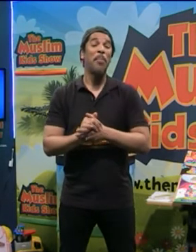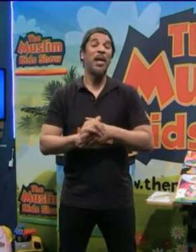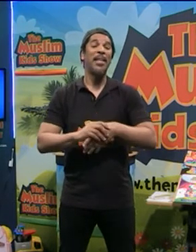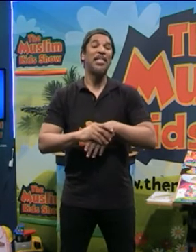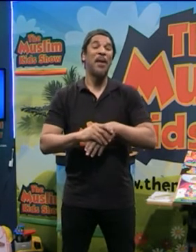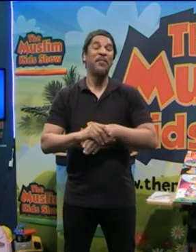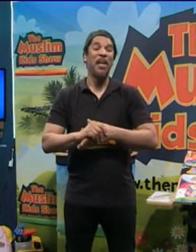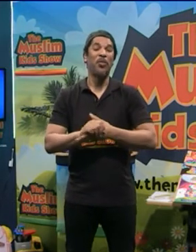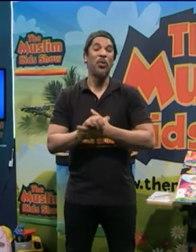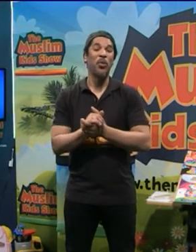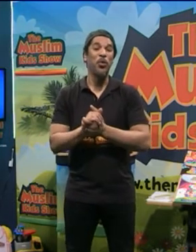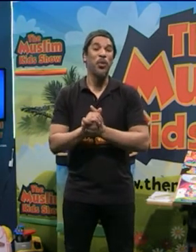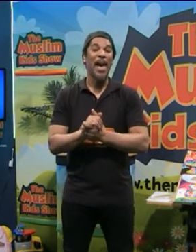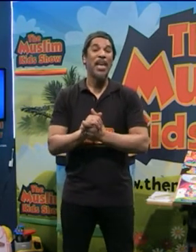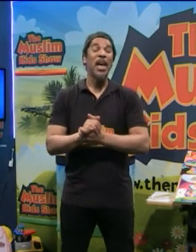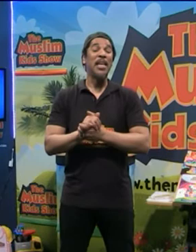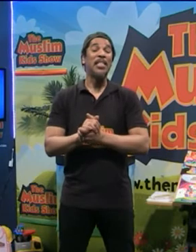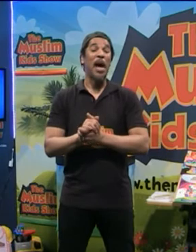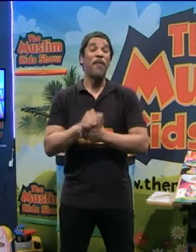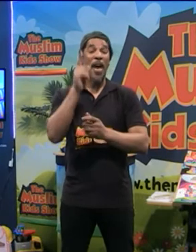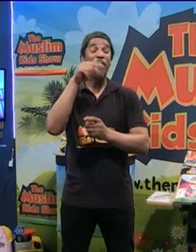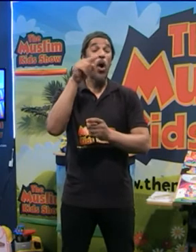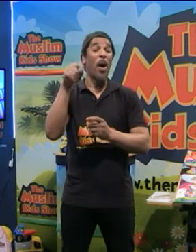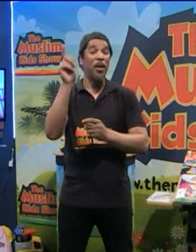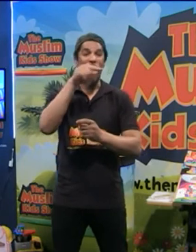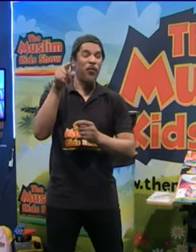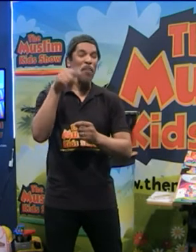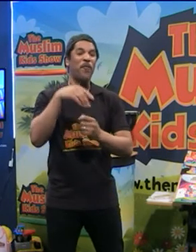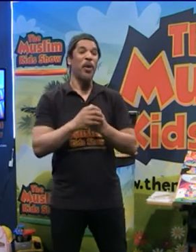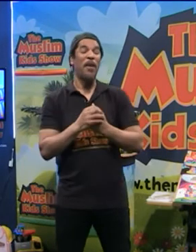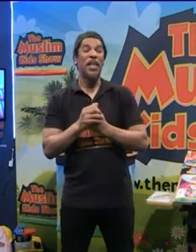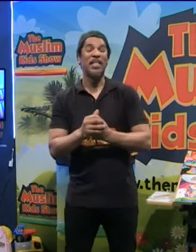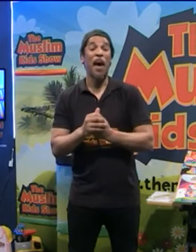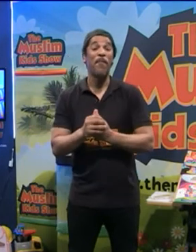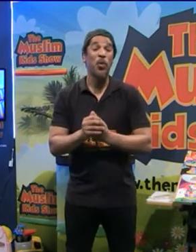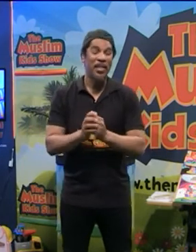the website islamfordeaf.co.uk. Islam, F-O-R, not for number four,